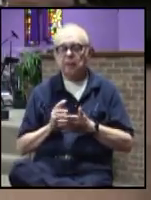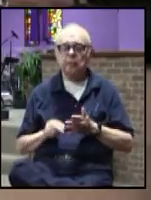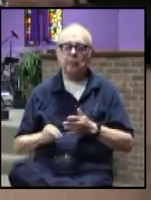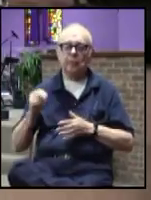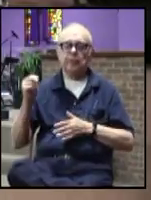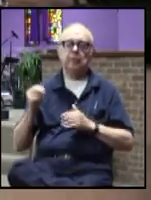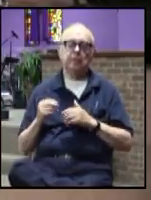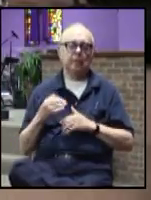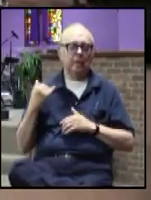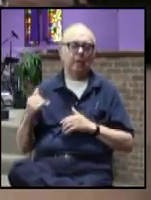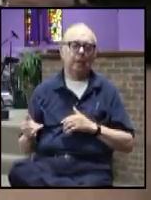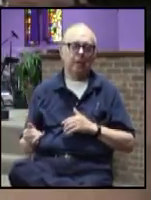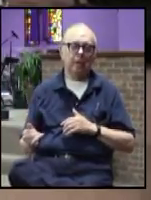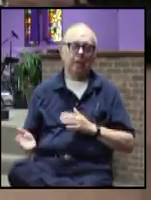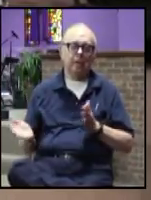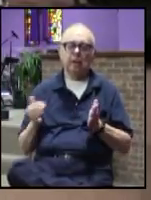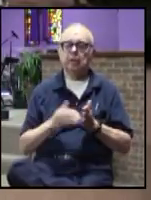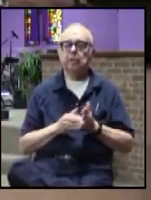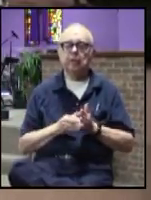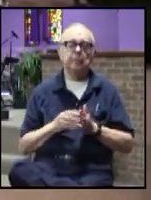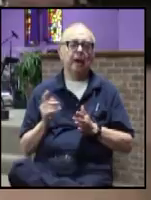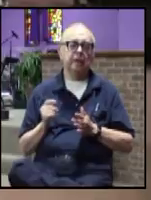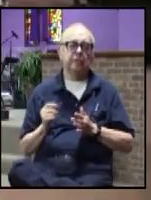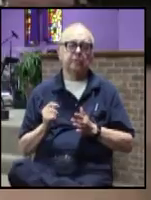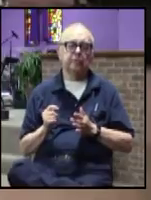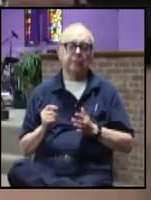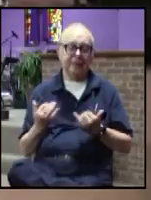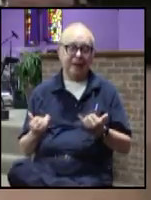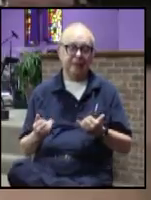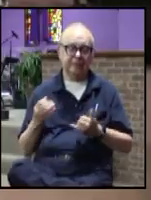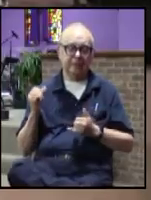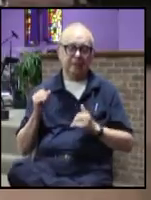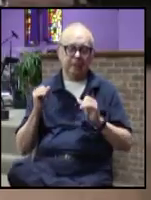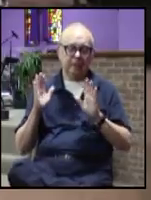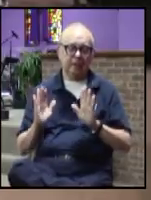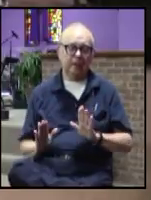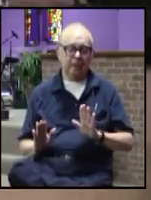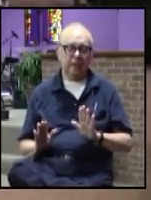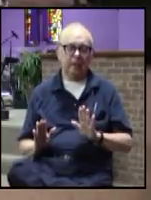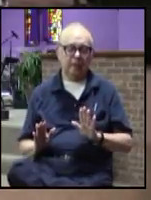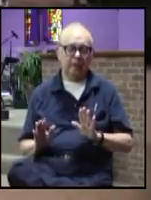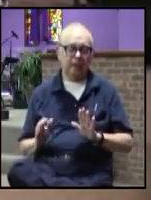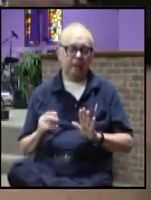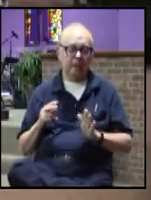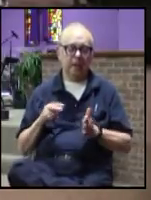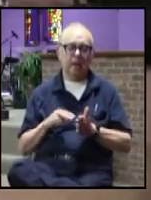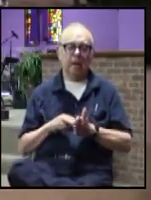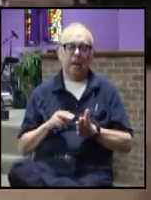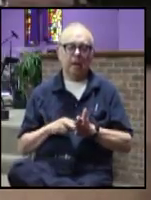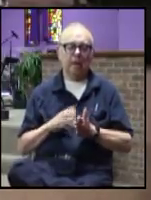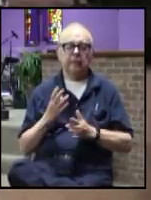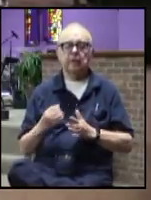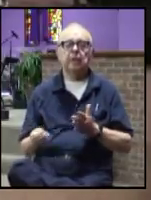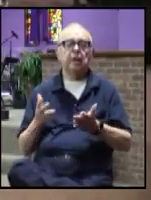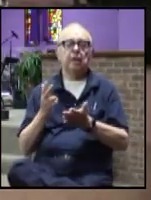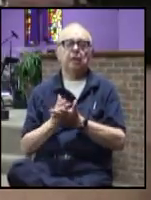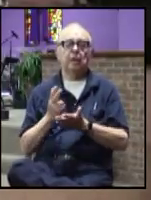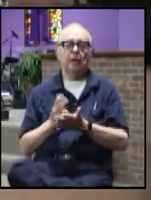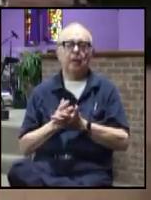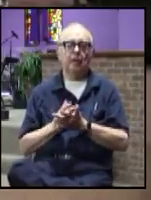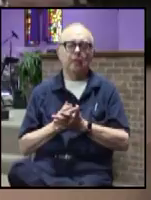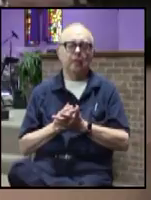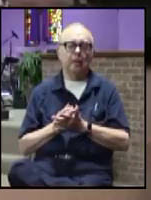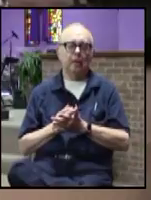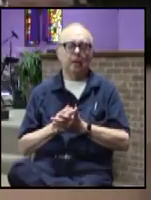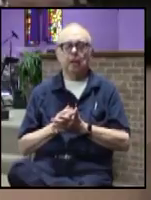set of keys, and she's not supposed to be back till Tuesday, and this is Sunday. They shut the gates. We're standing out at the Disneyland parking lot.